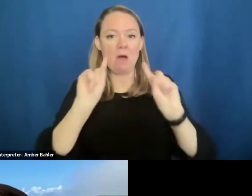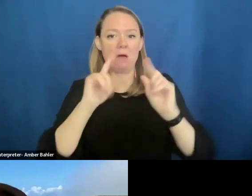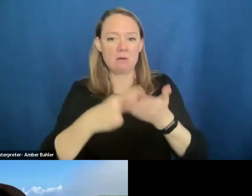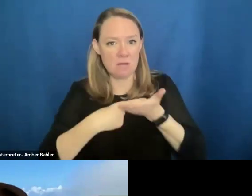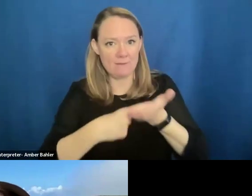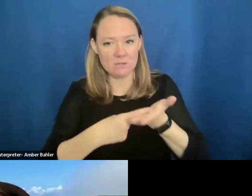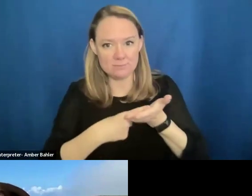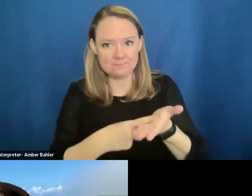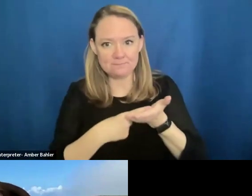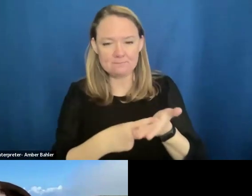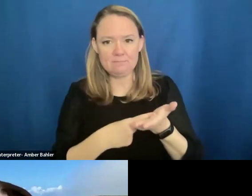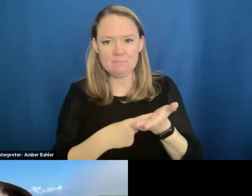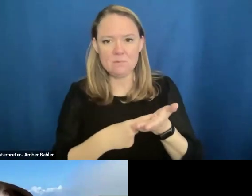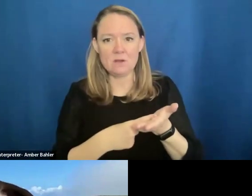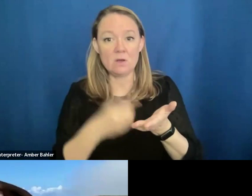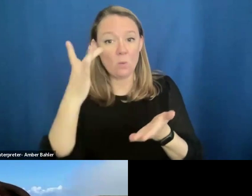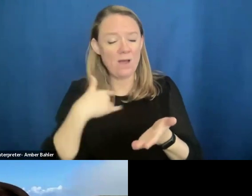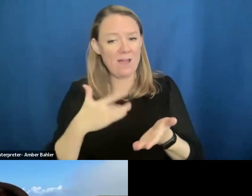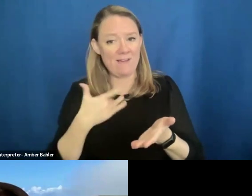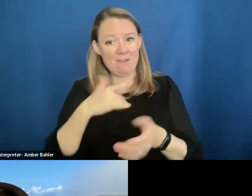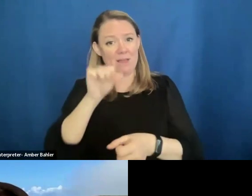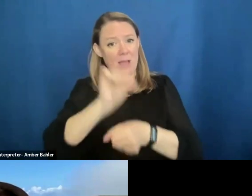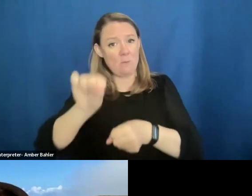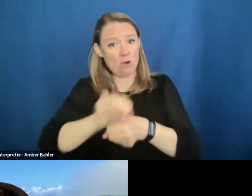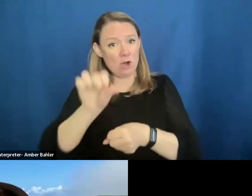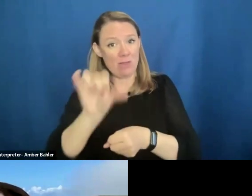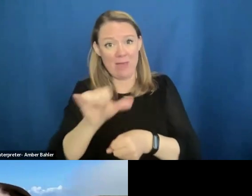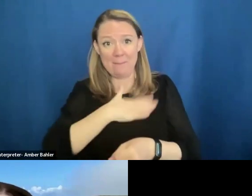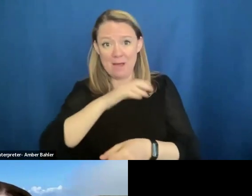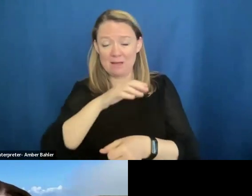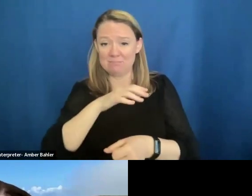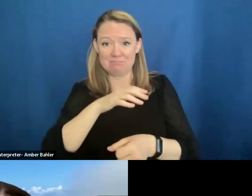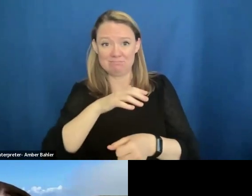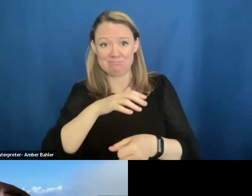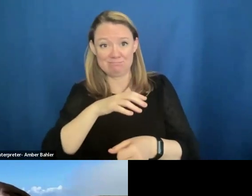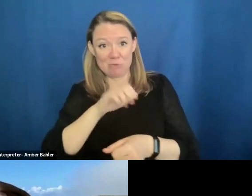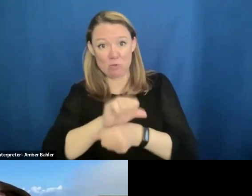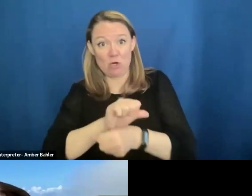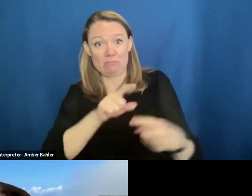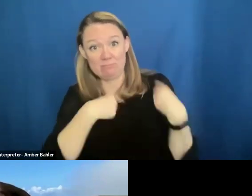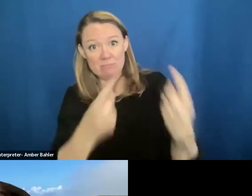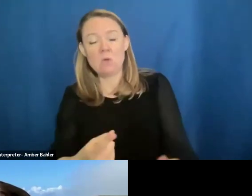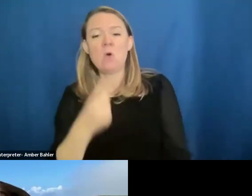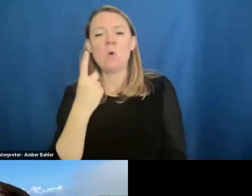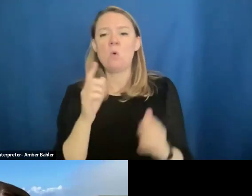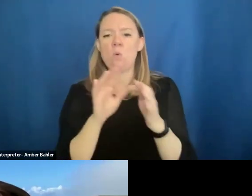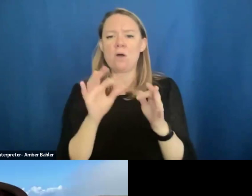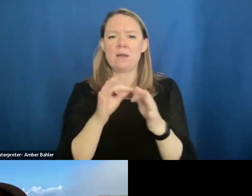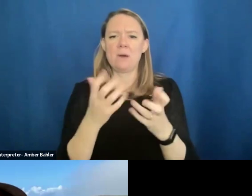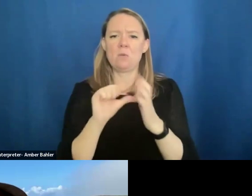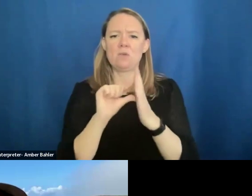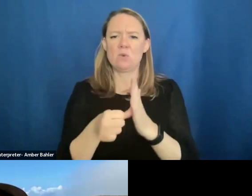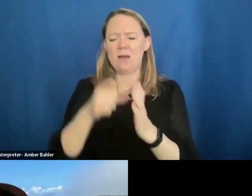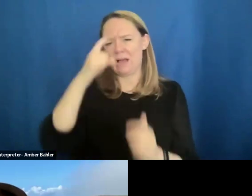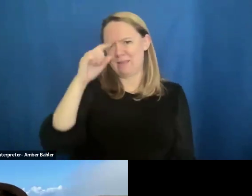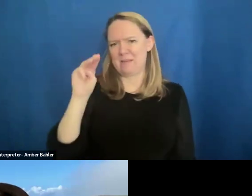been working on my whole career. The one comment that really I wanted to applaud extra was, I think Mandy